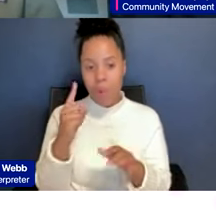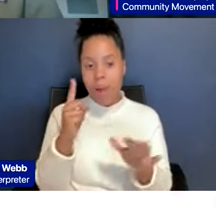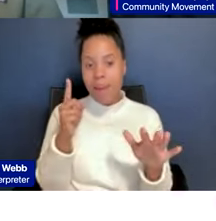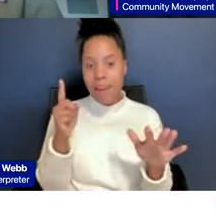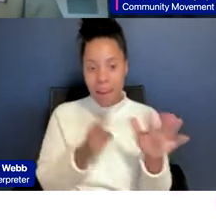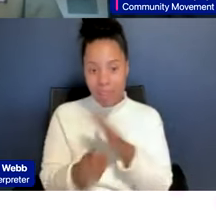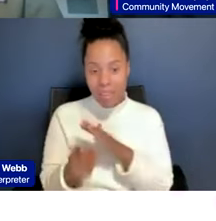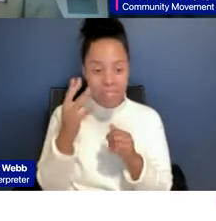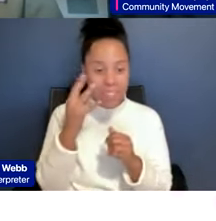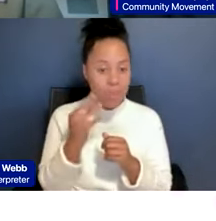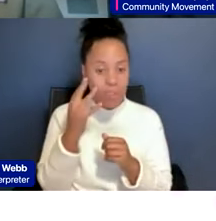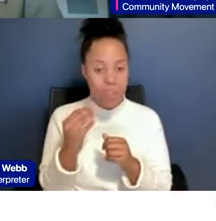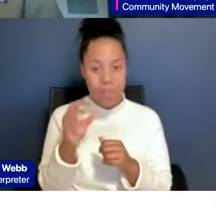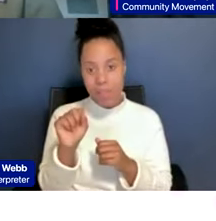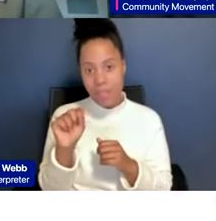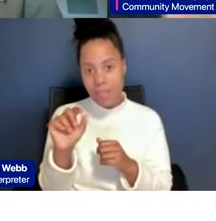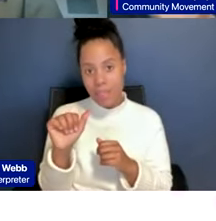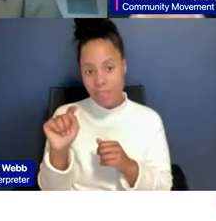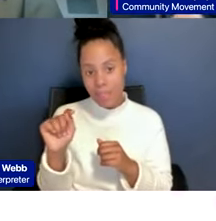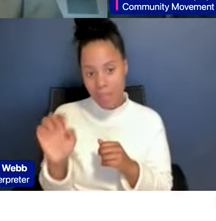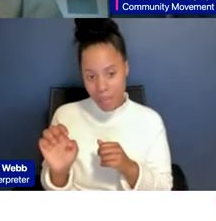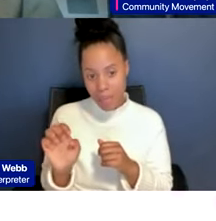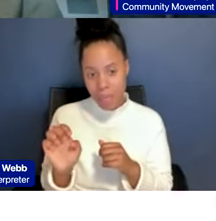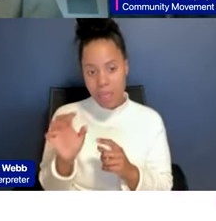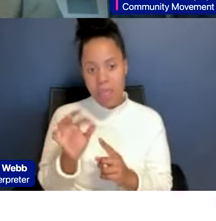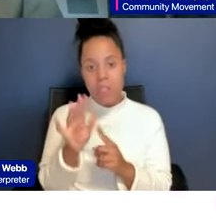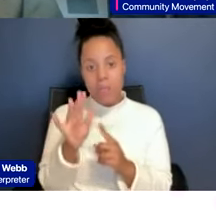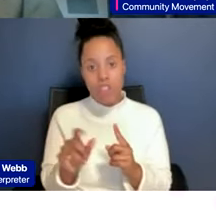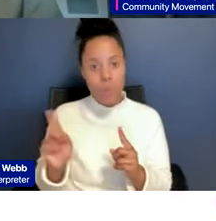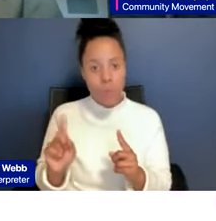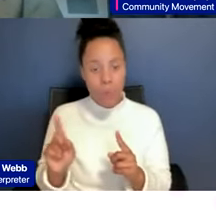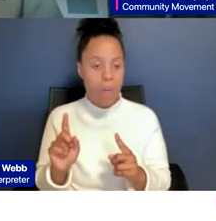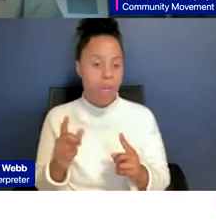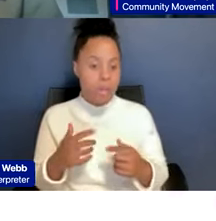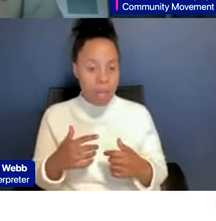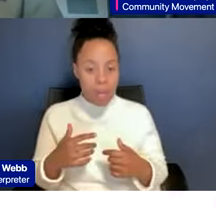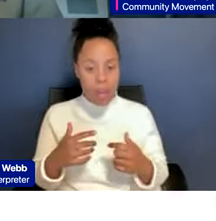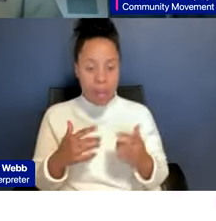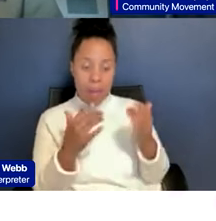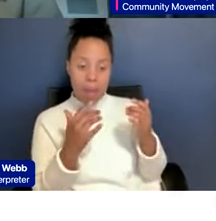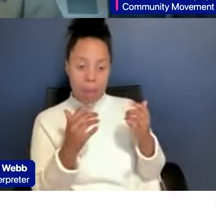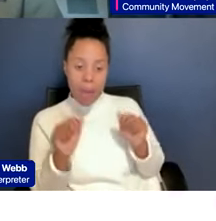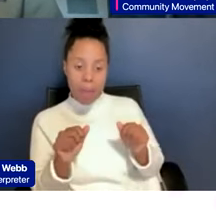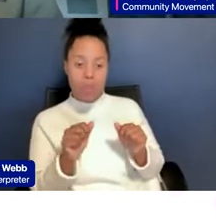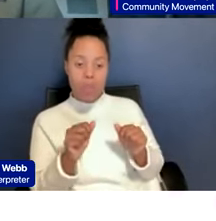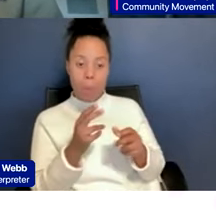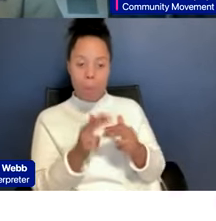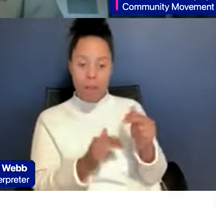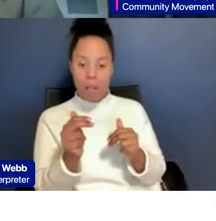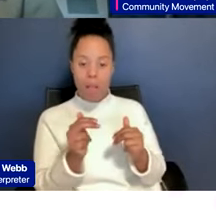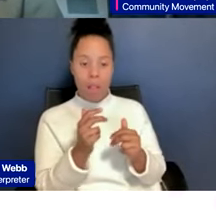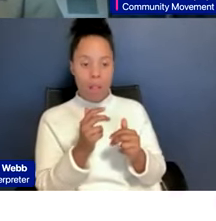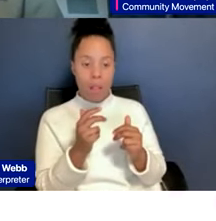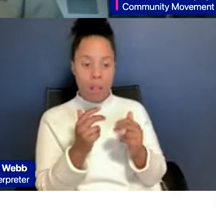state, especially where those constraints continue to limit capacity to build out limited liberated spaces. I'm also